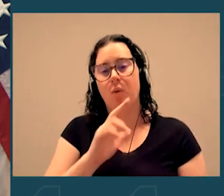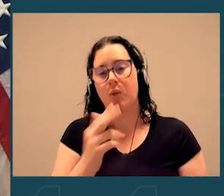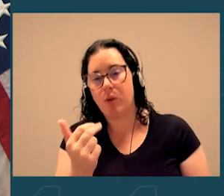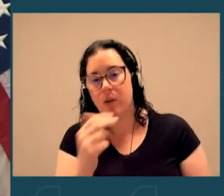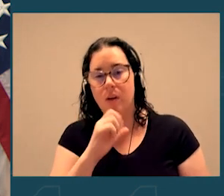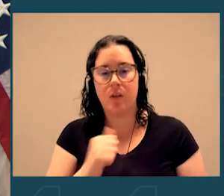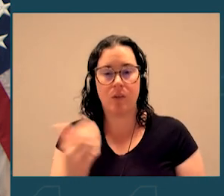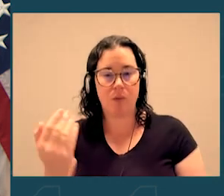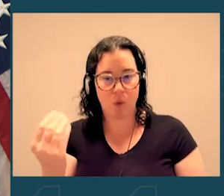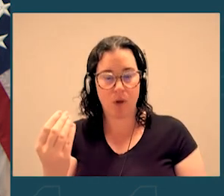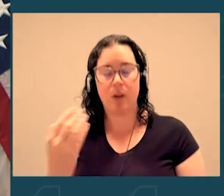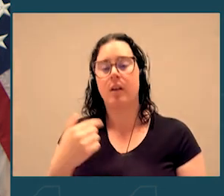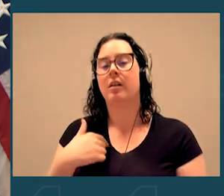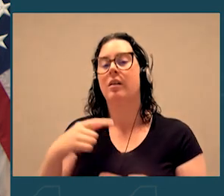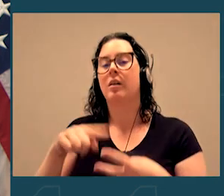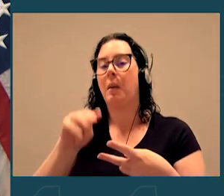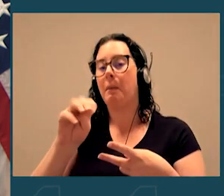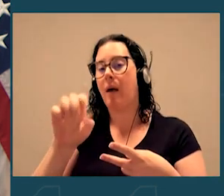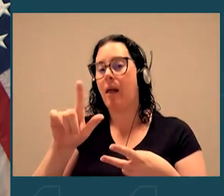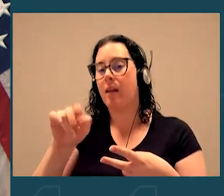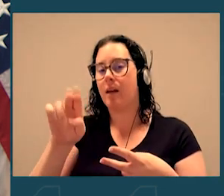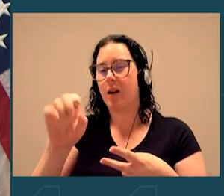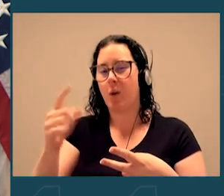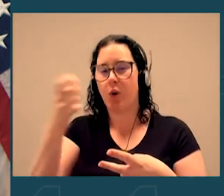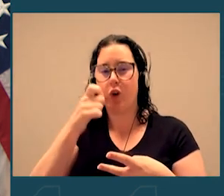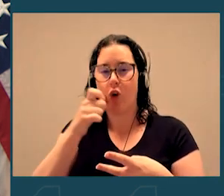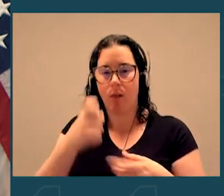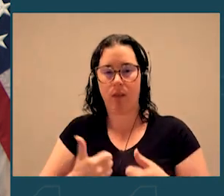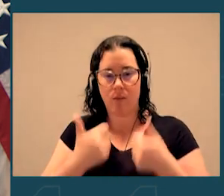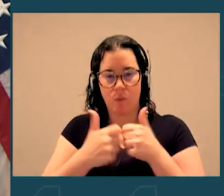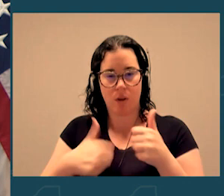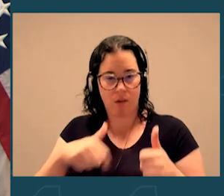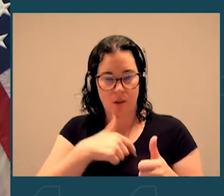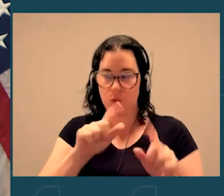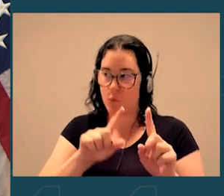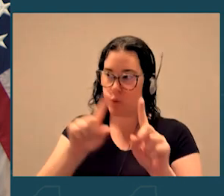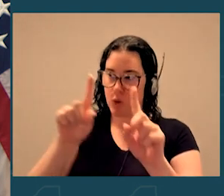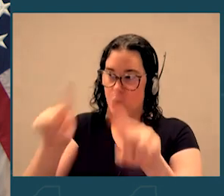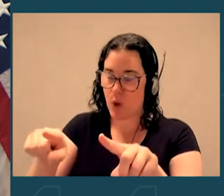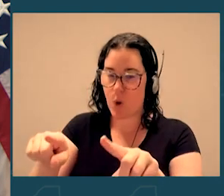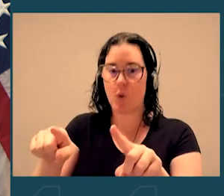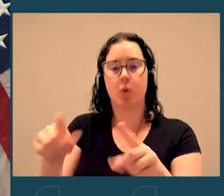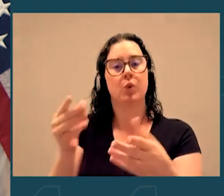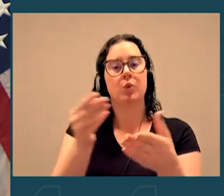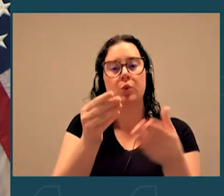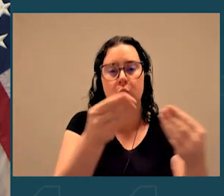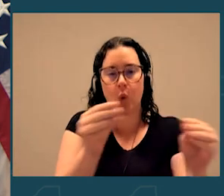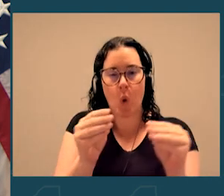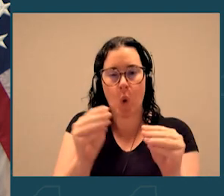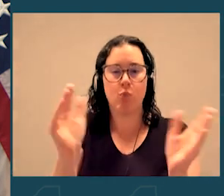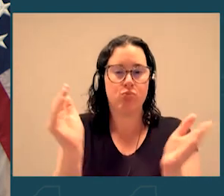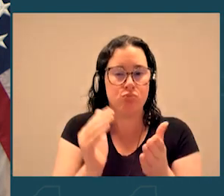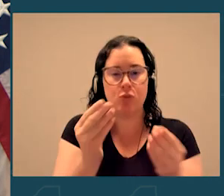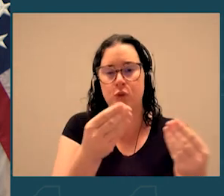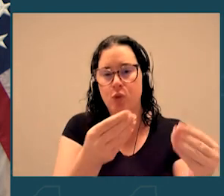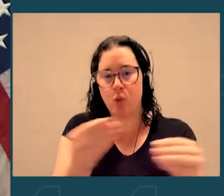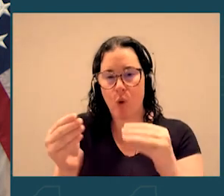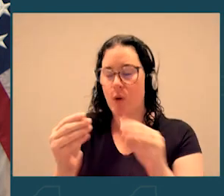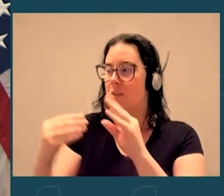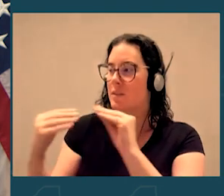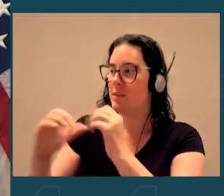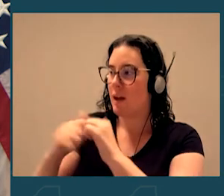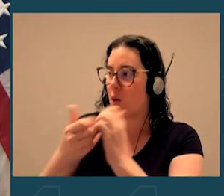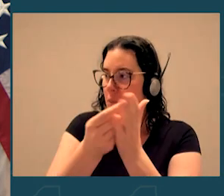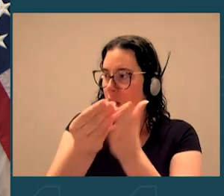of Hamburg, take her to the little 5 and dime, the little Woolworth store, teach her how to buy things, go to the grocery store, the Bell's IGA on the